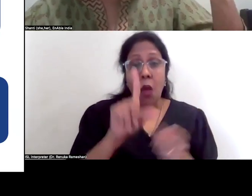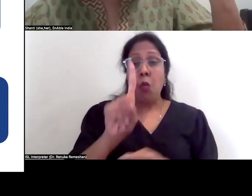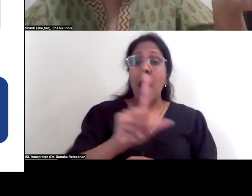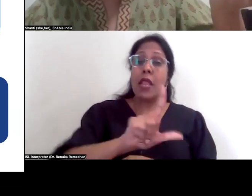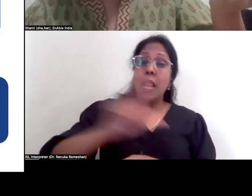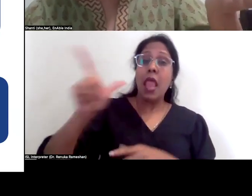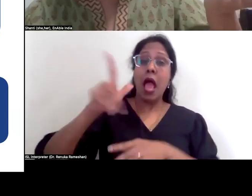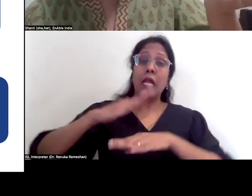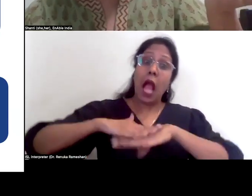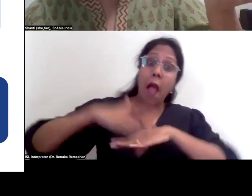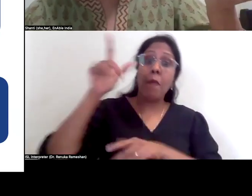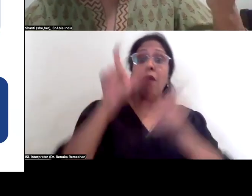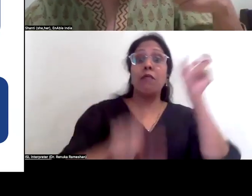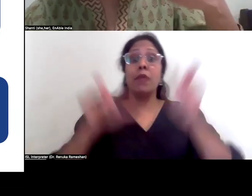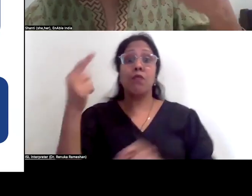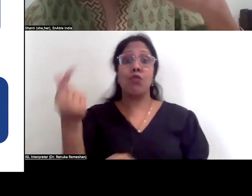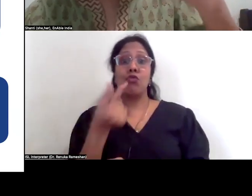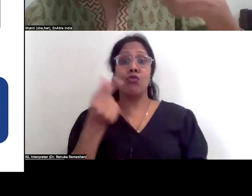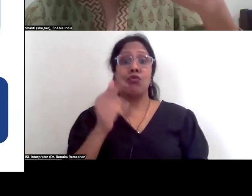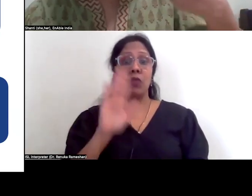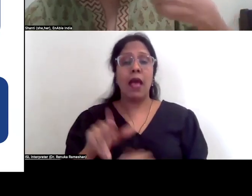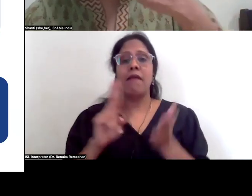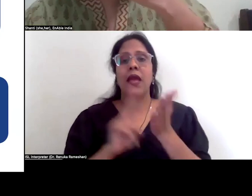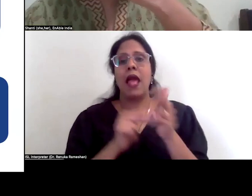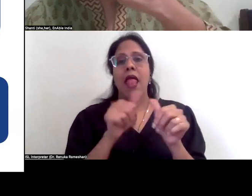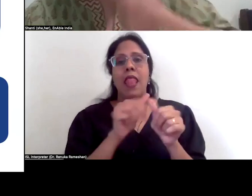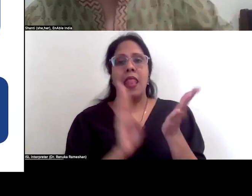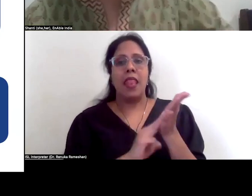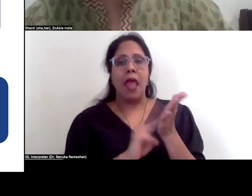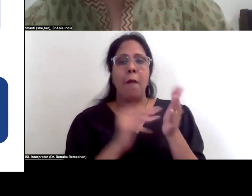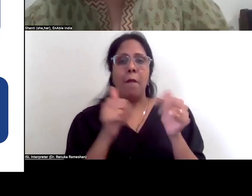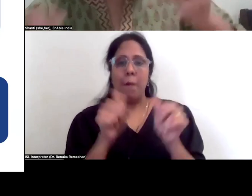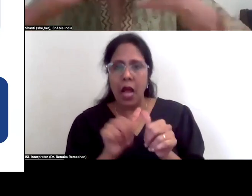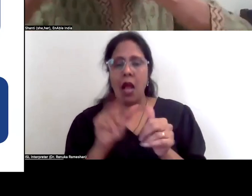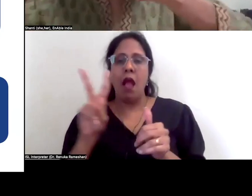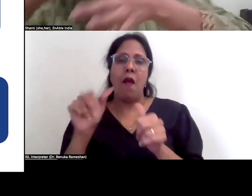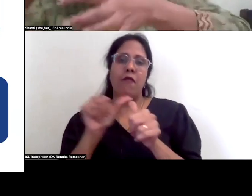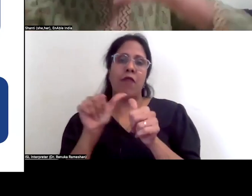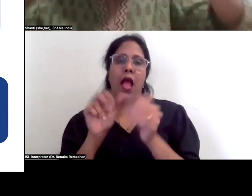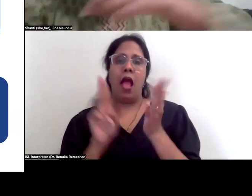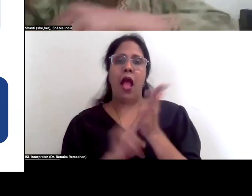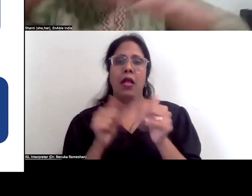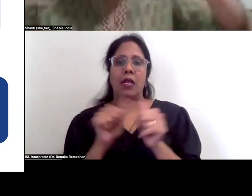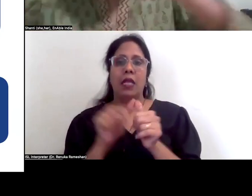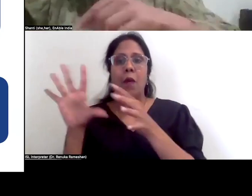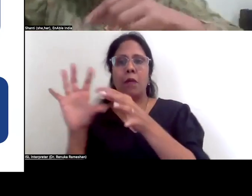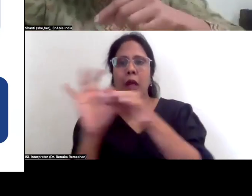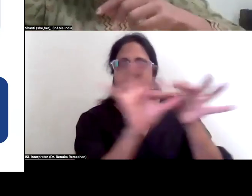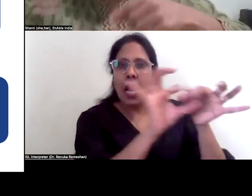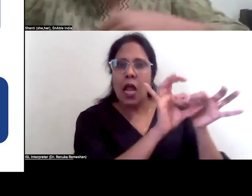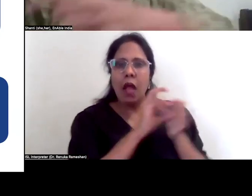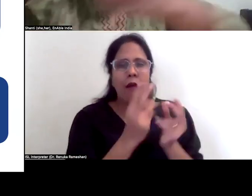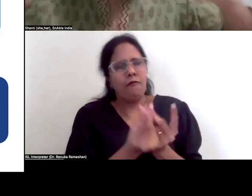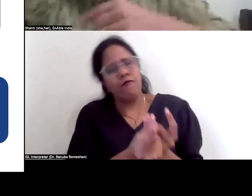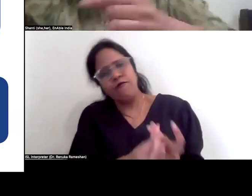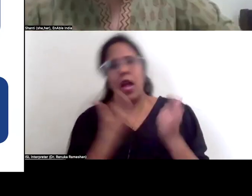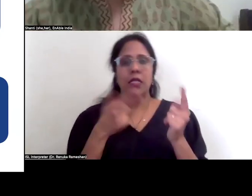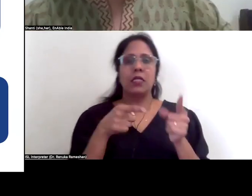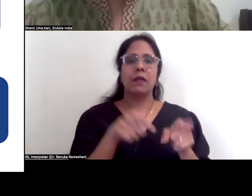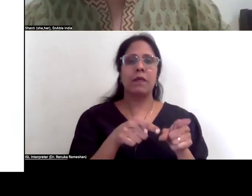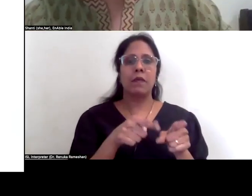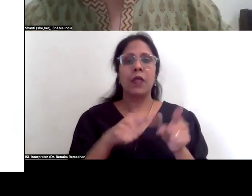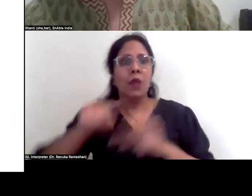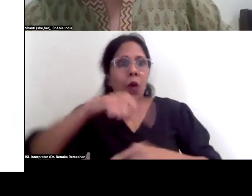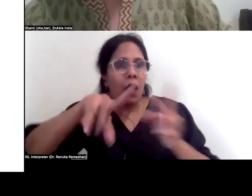people who have used this platform. And we need to think of more solutions like this, where the connections, rapid connections can increase, where we learn